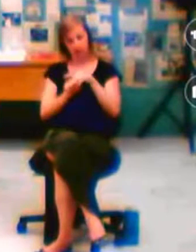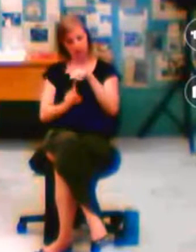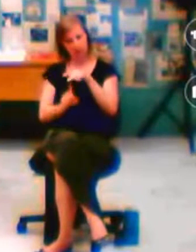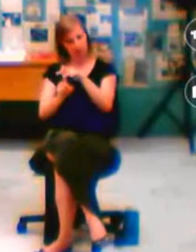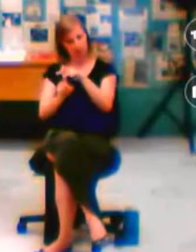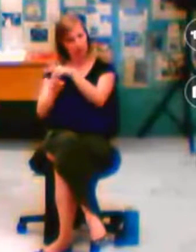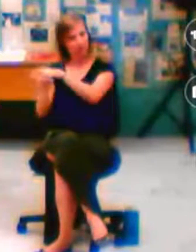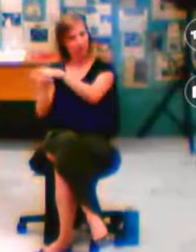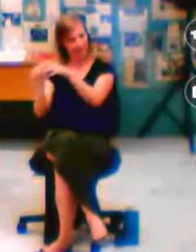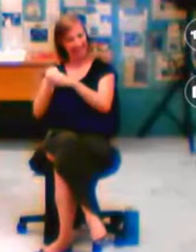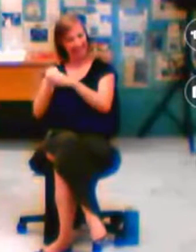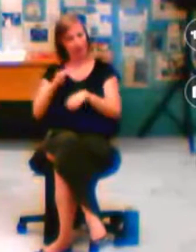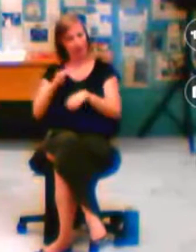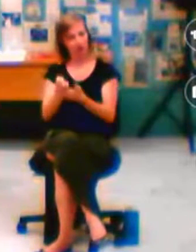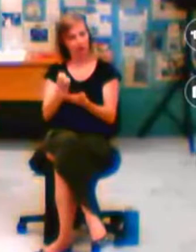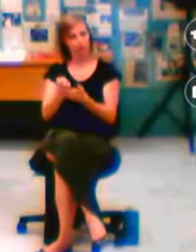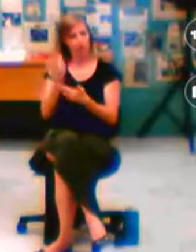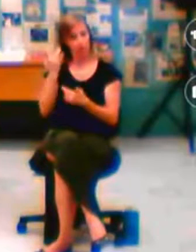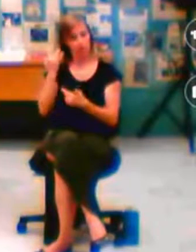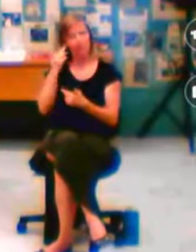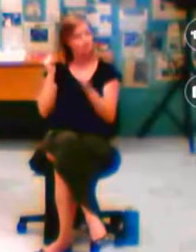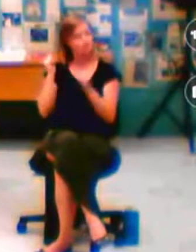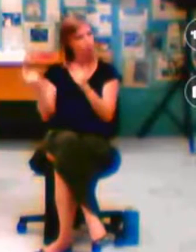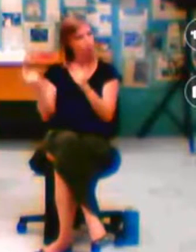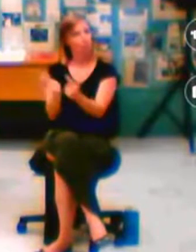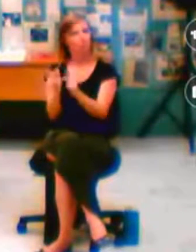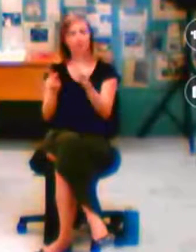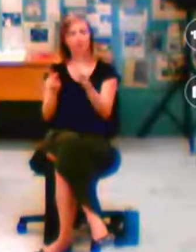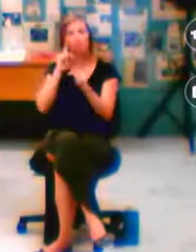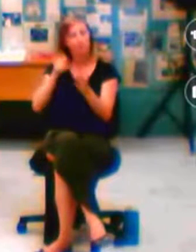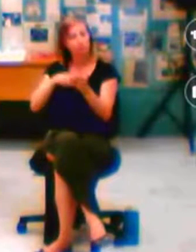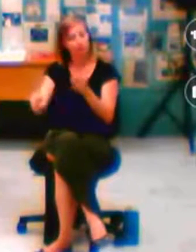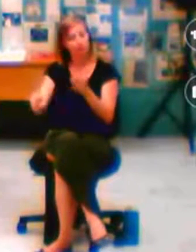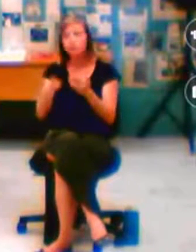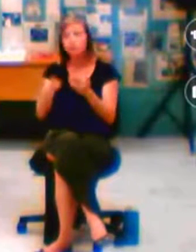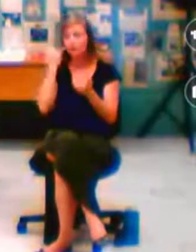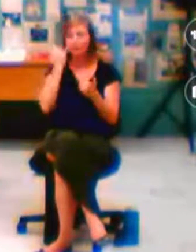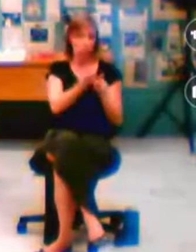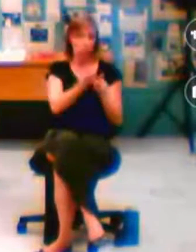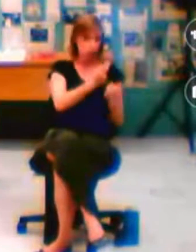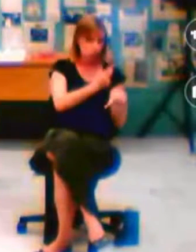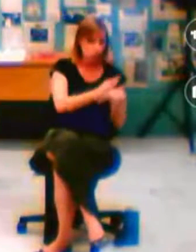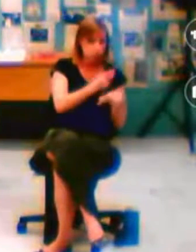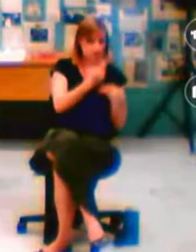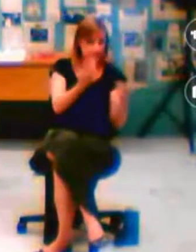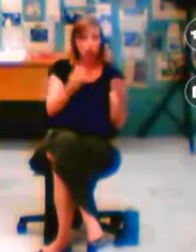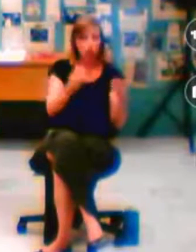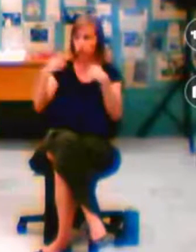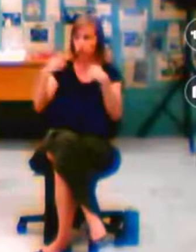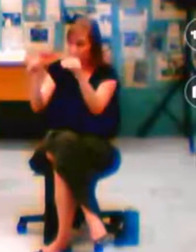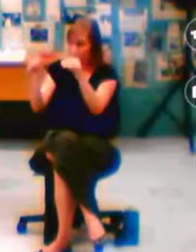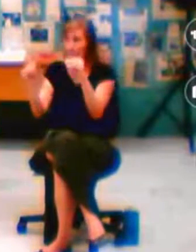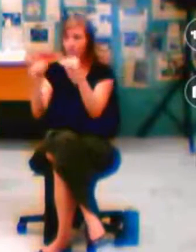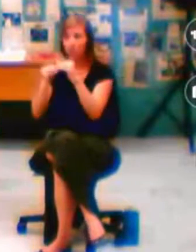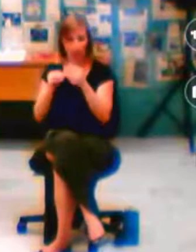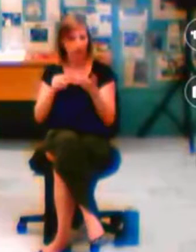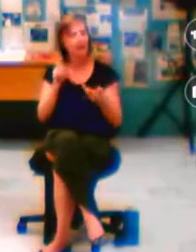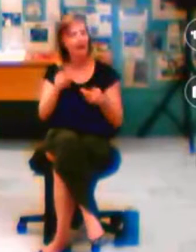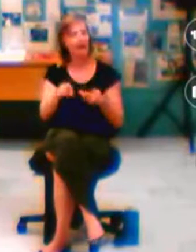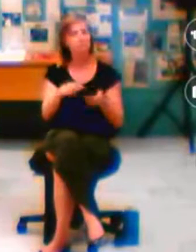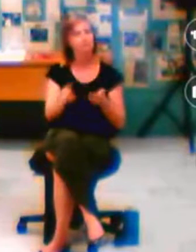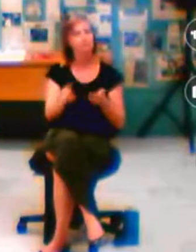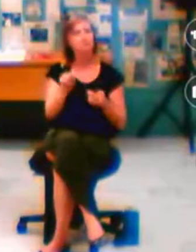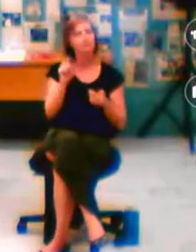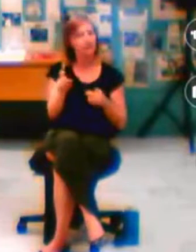your 1040 that normally are income. So it's not going to be good for jobs at all. And the other thing to think about is these taxes are going to percolate through the economy